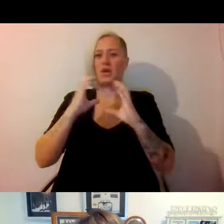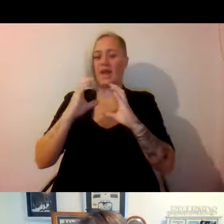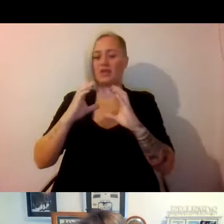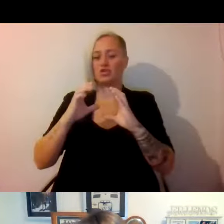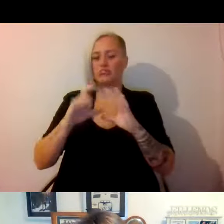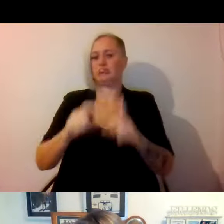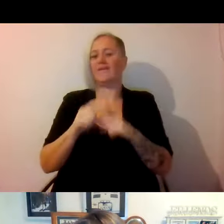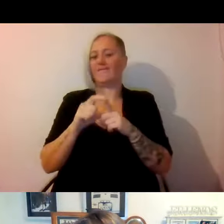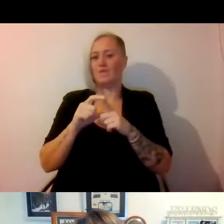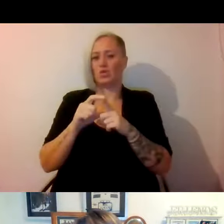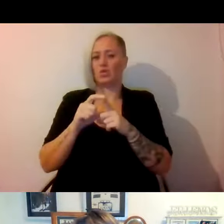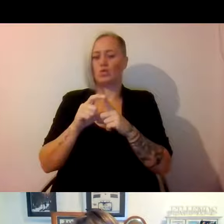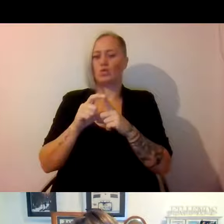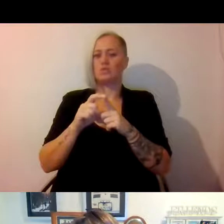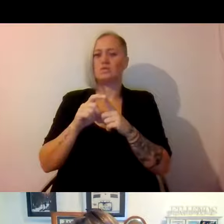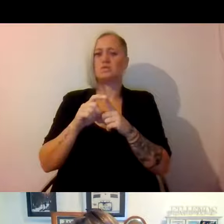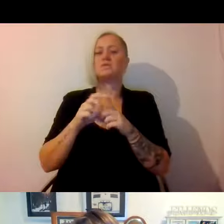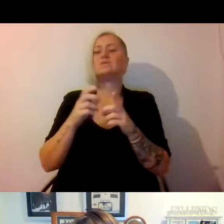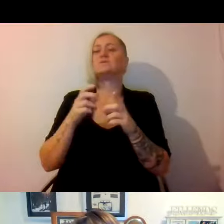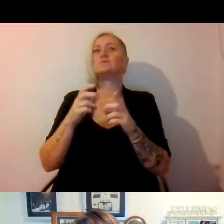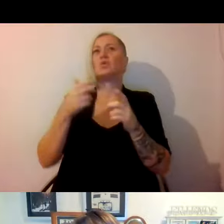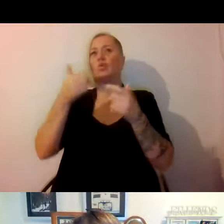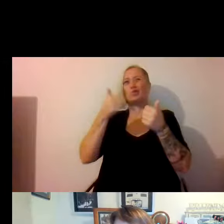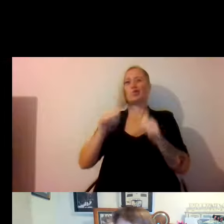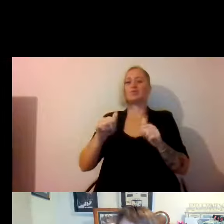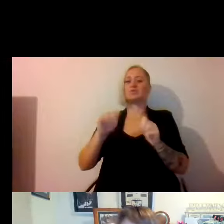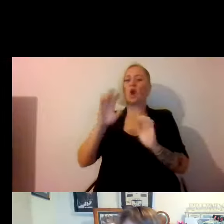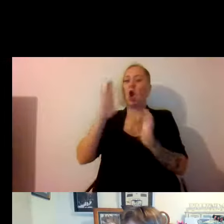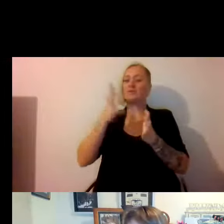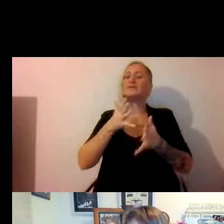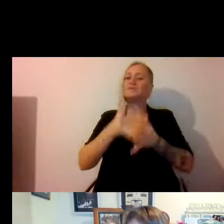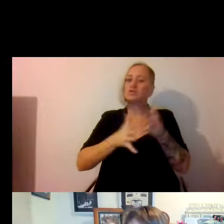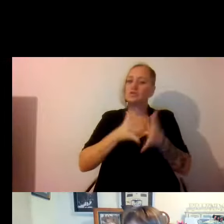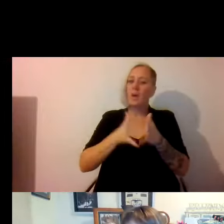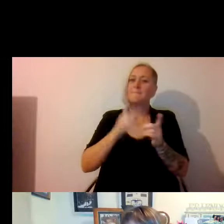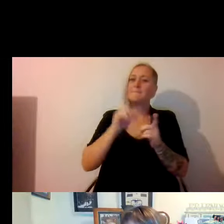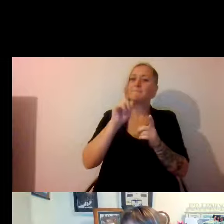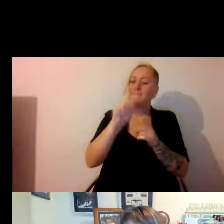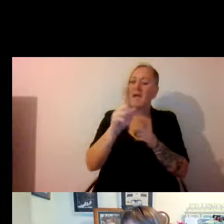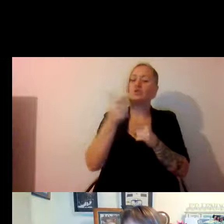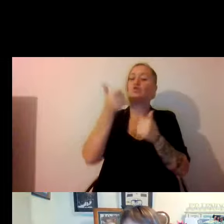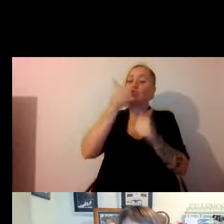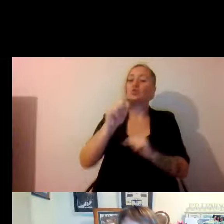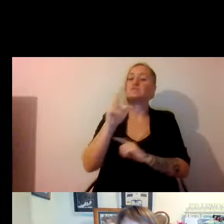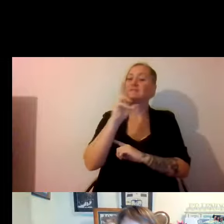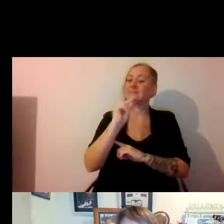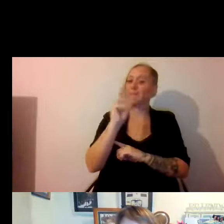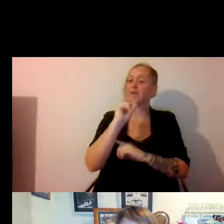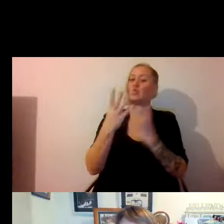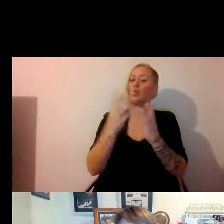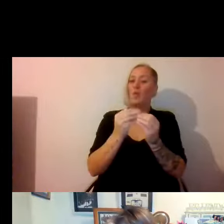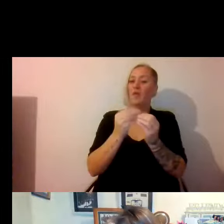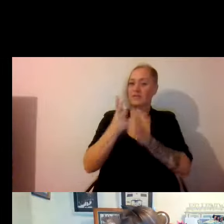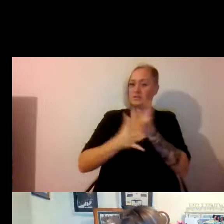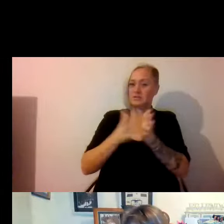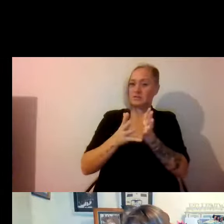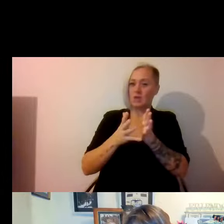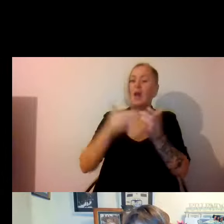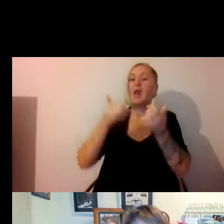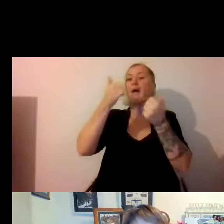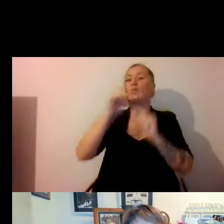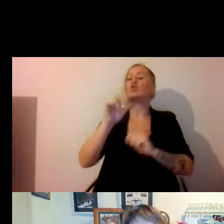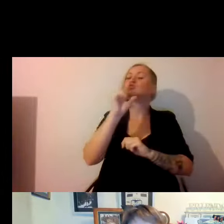It uses, as I've said, AUSLAN signs, but it uses speech with the signs, and we use spoken word order, which is quite